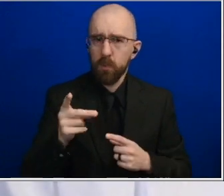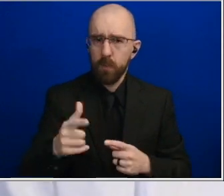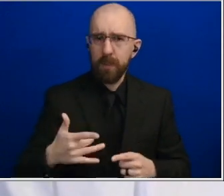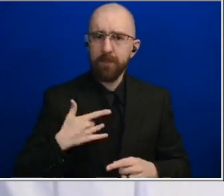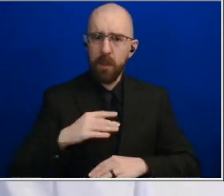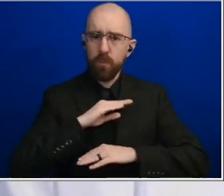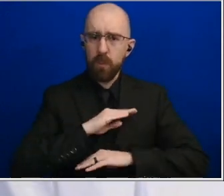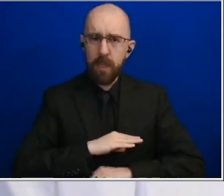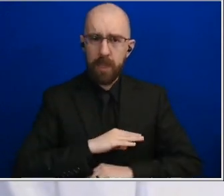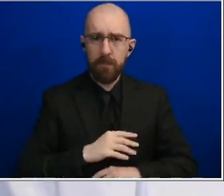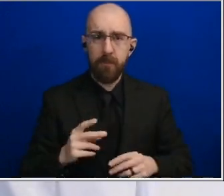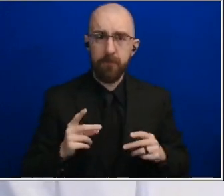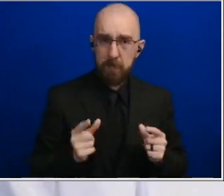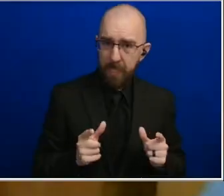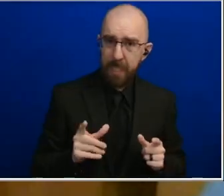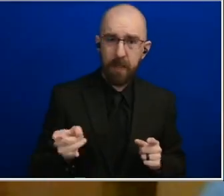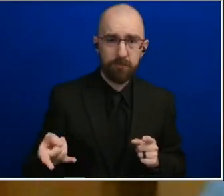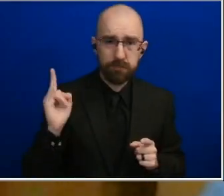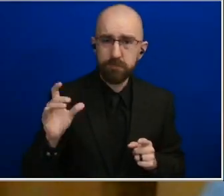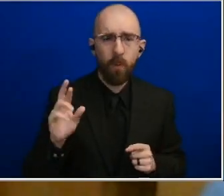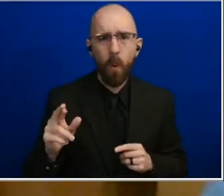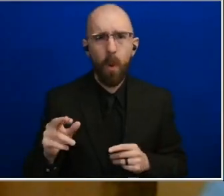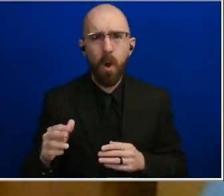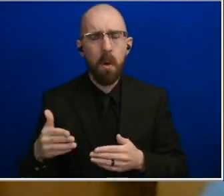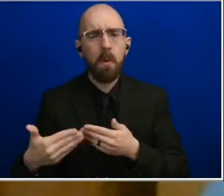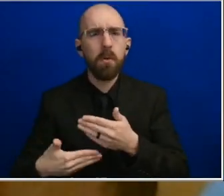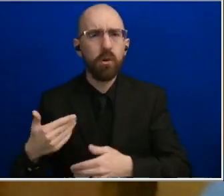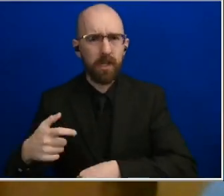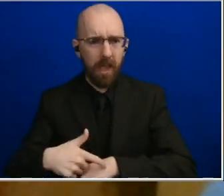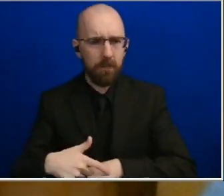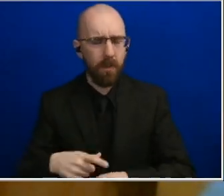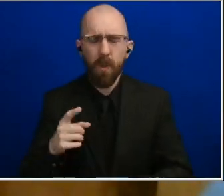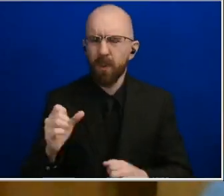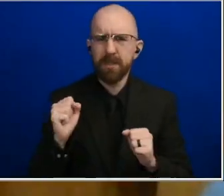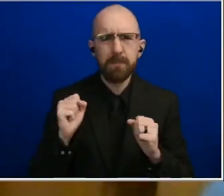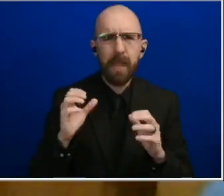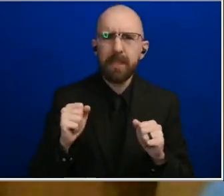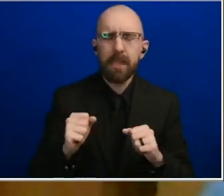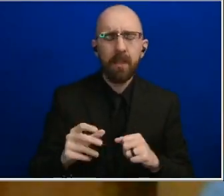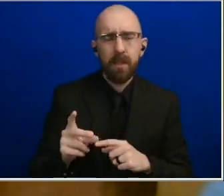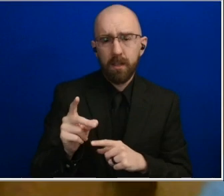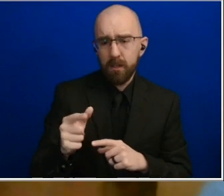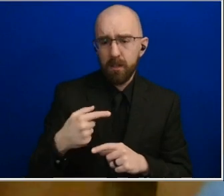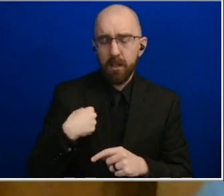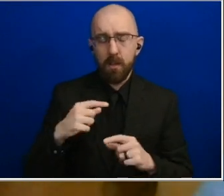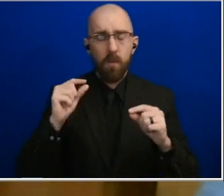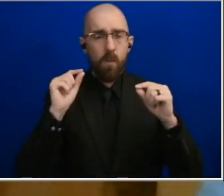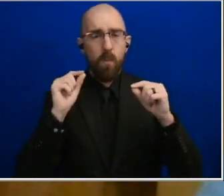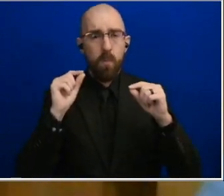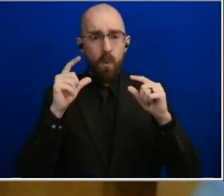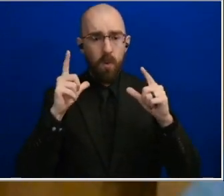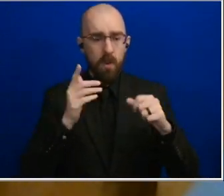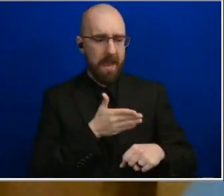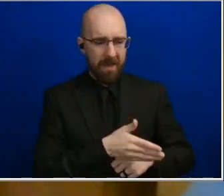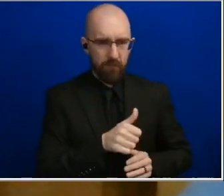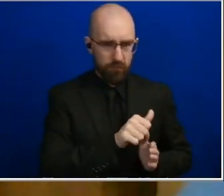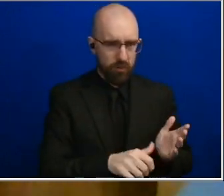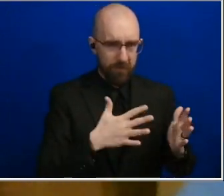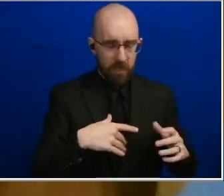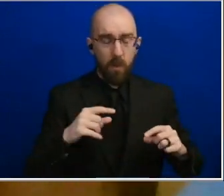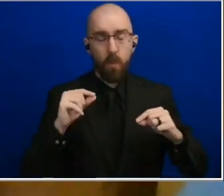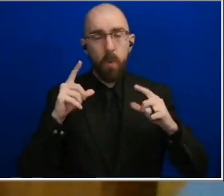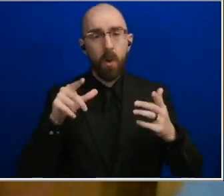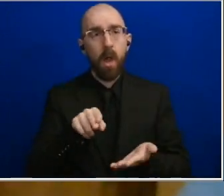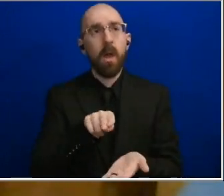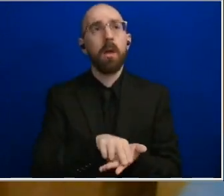phantom pain after surgery? It was amazing. As soon as I woke up from the surgery in the recovery room,